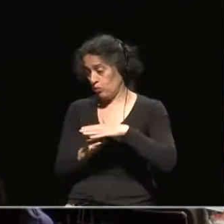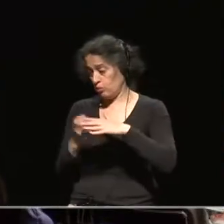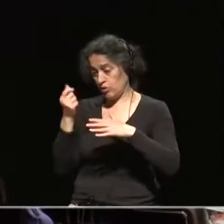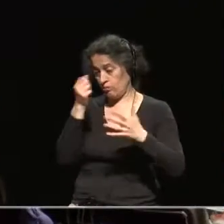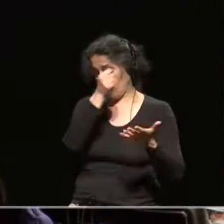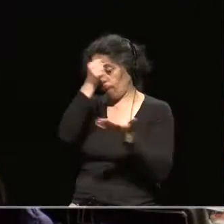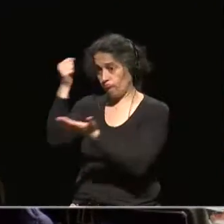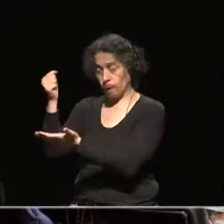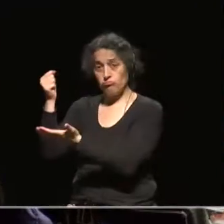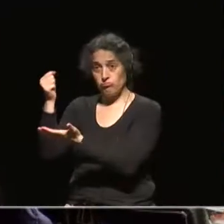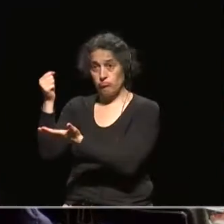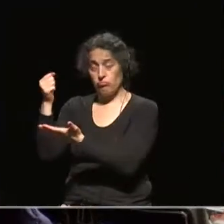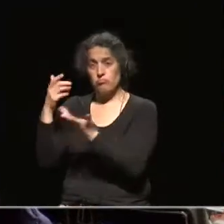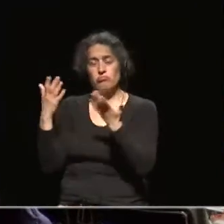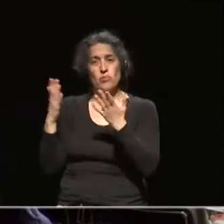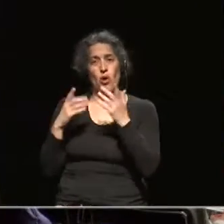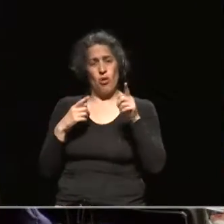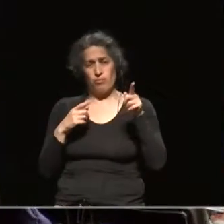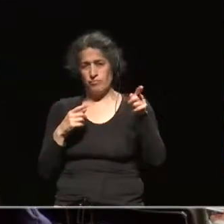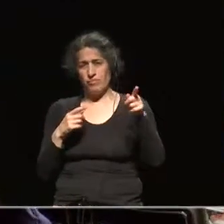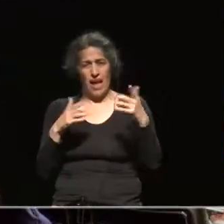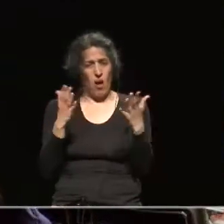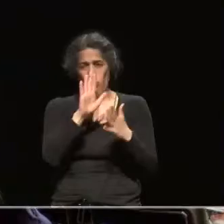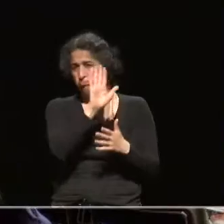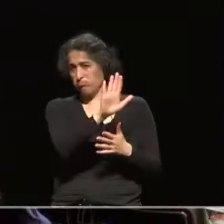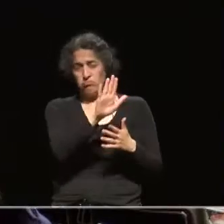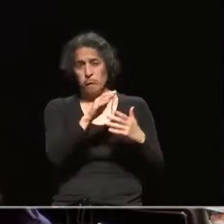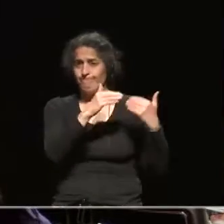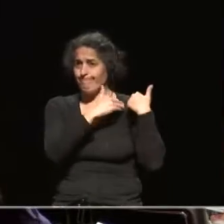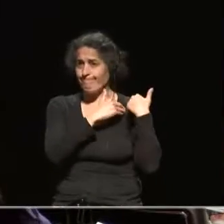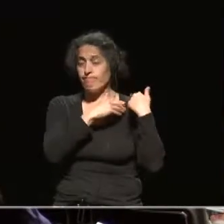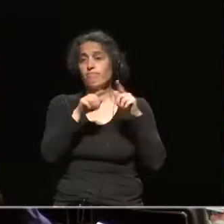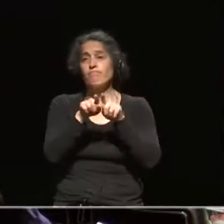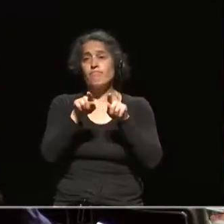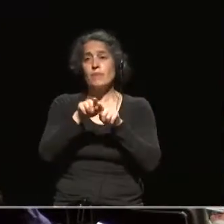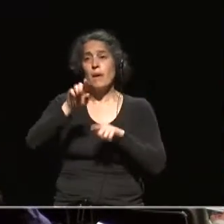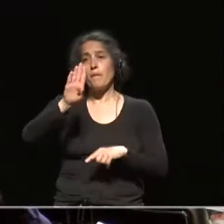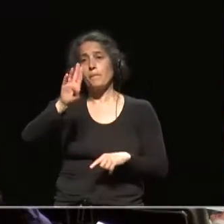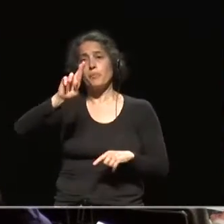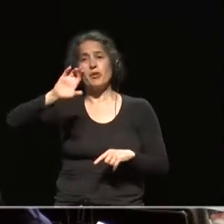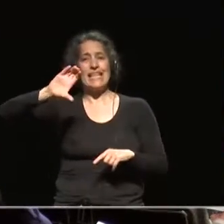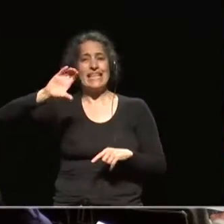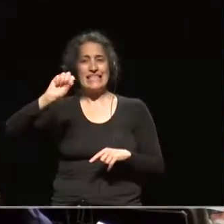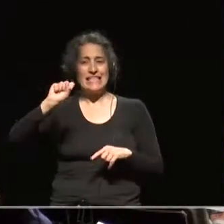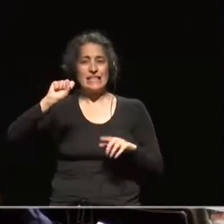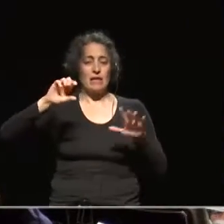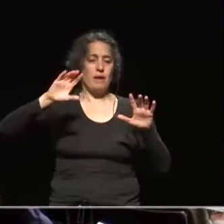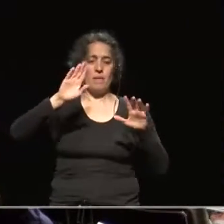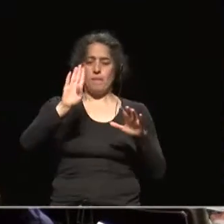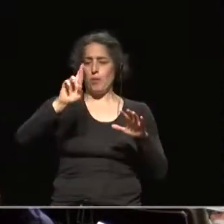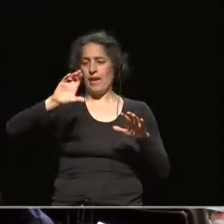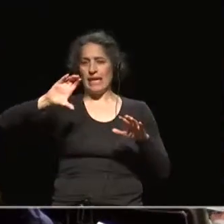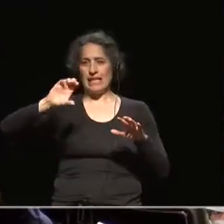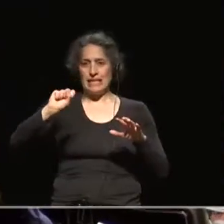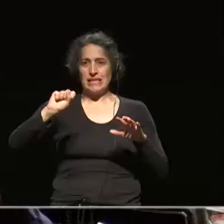EU vis-à-vis the BRICS, the role of the BRICS in Africa today? And once we have